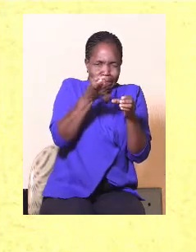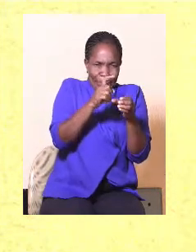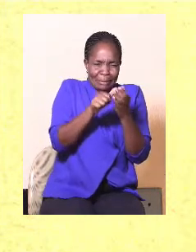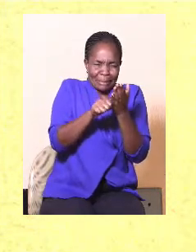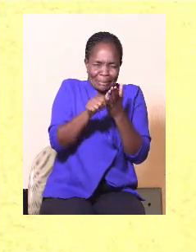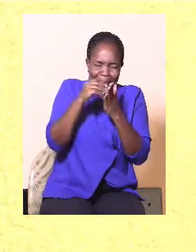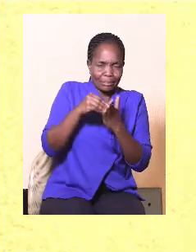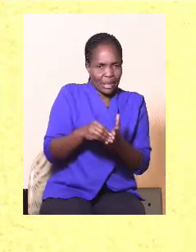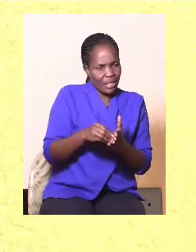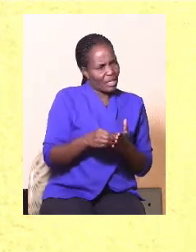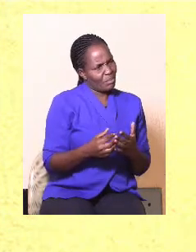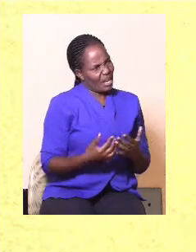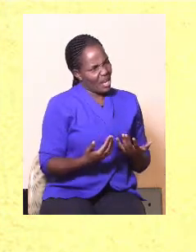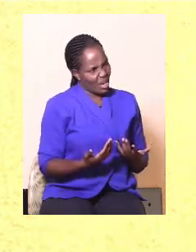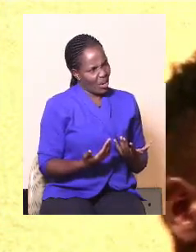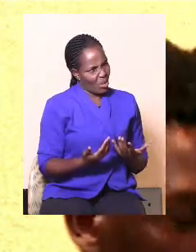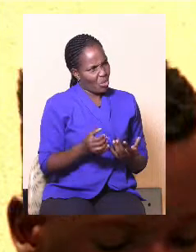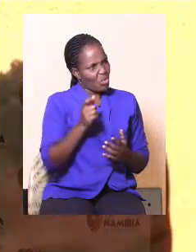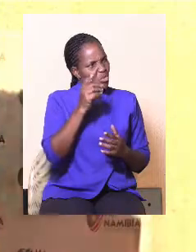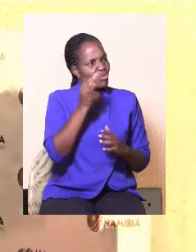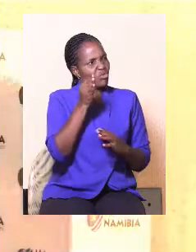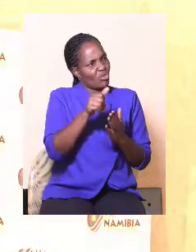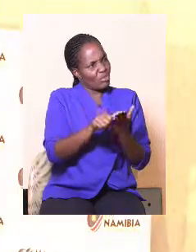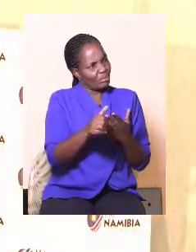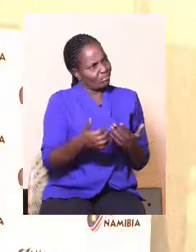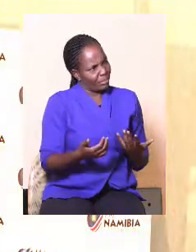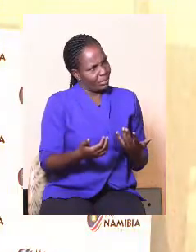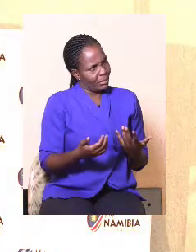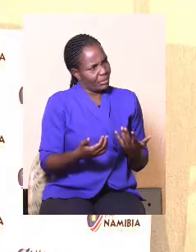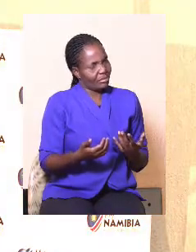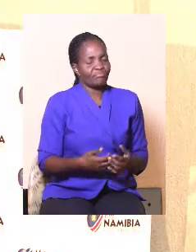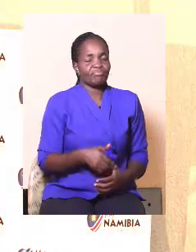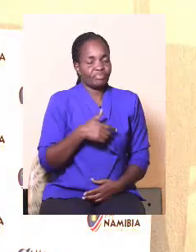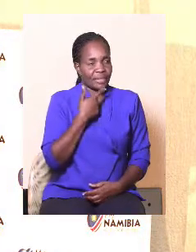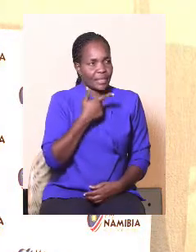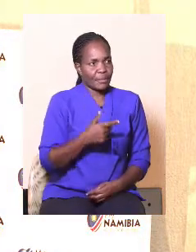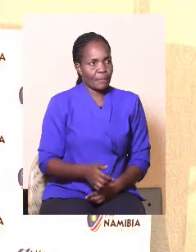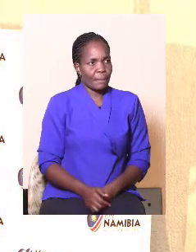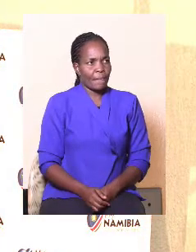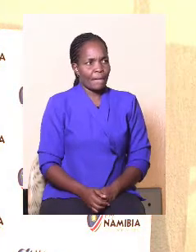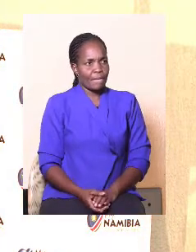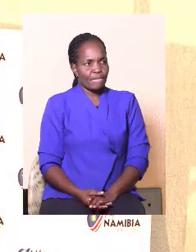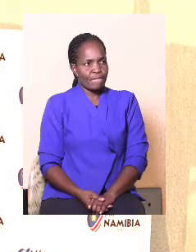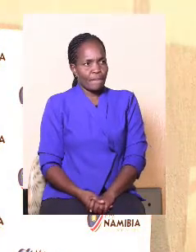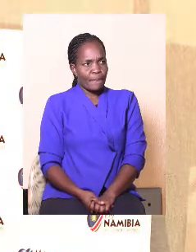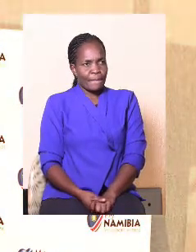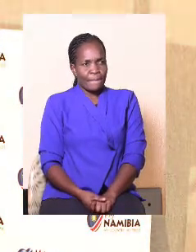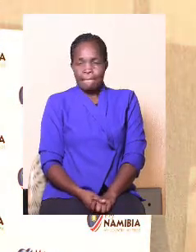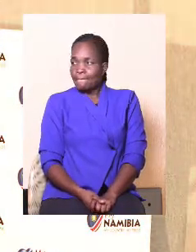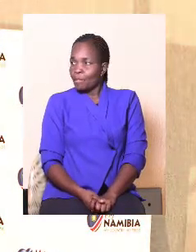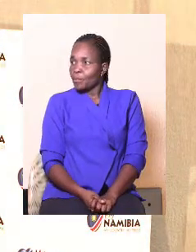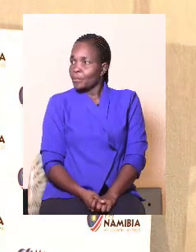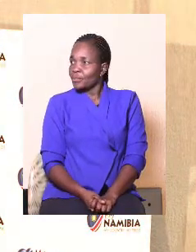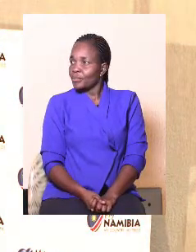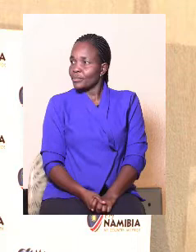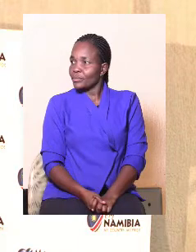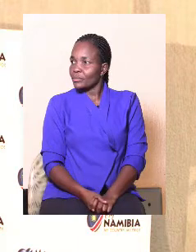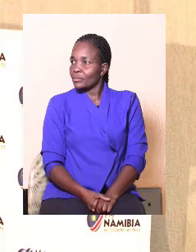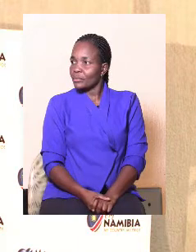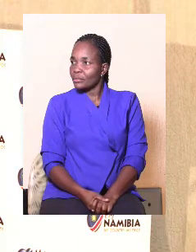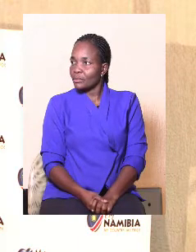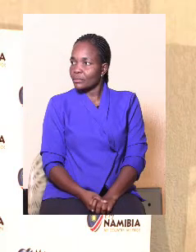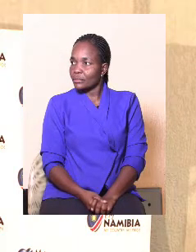sustain this? Thank you. Thank you very much, sir. Look, I believe let's start addressing some of those questions,